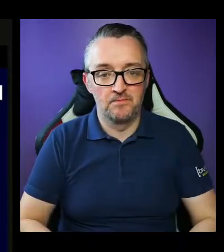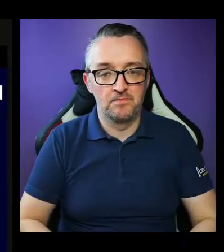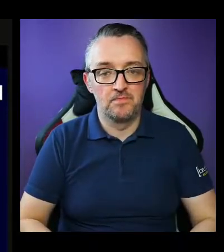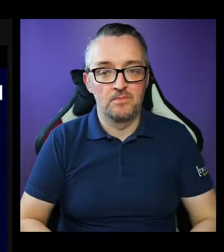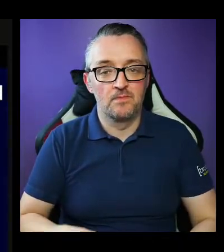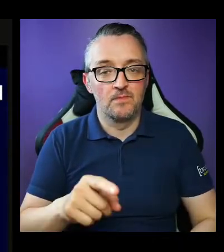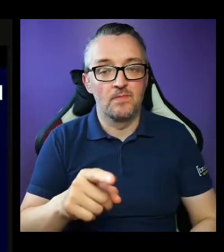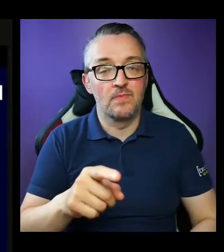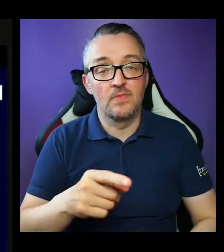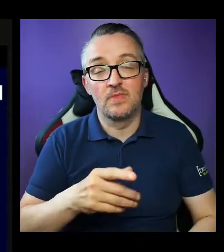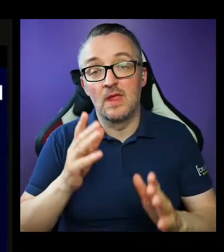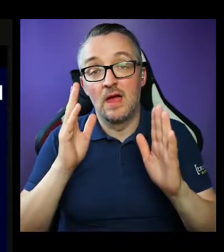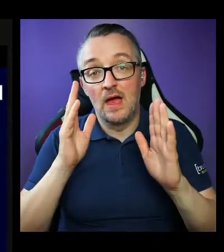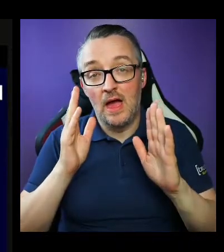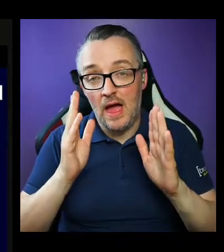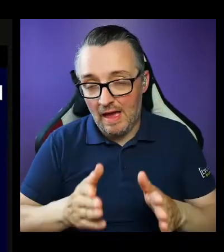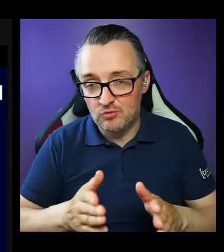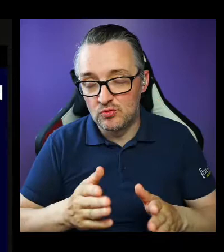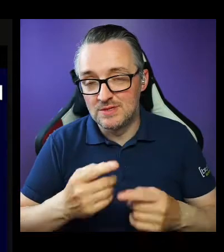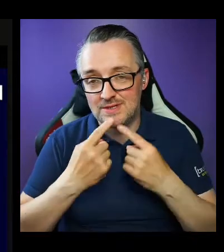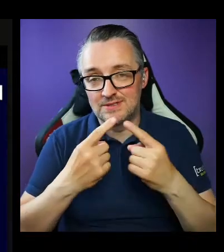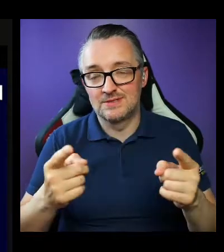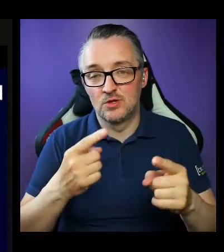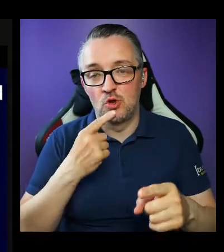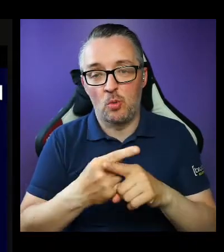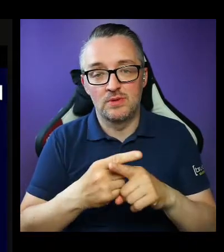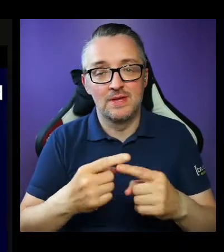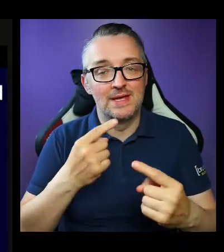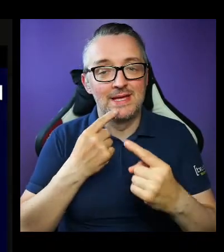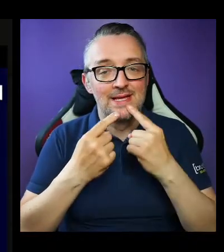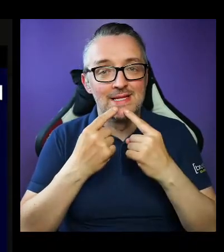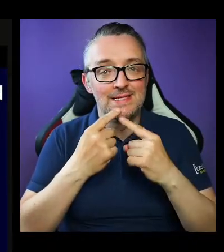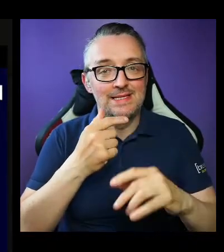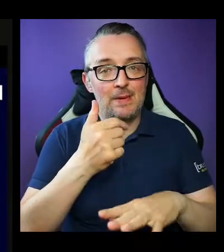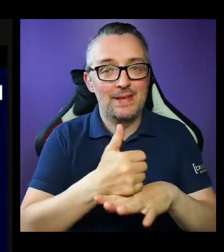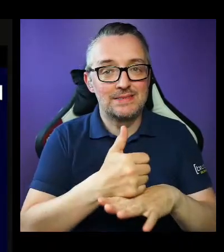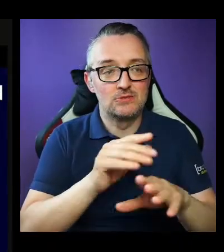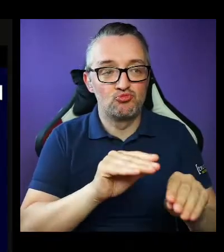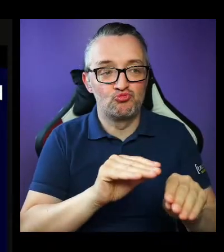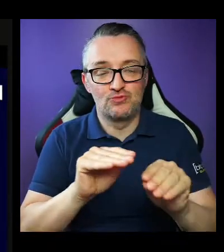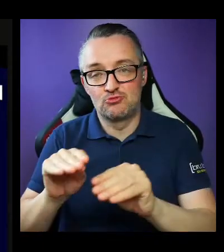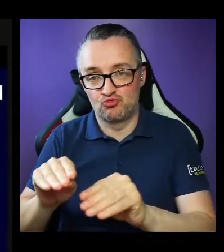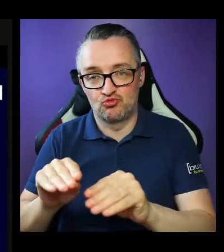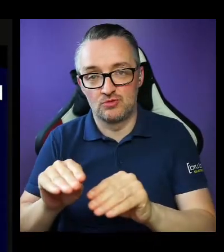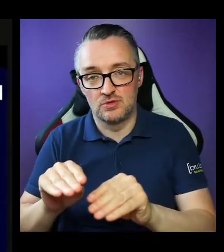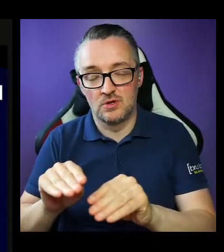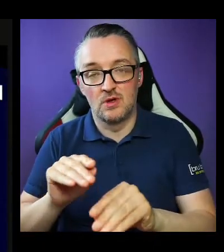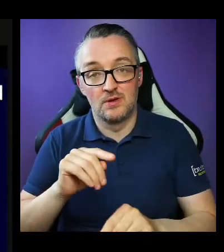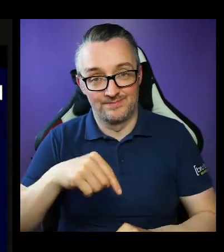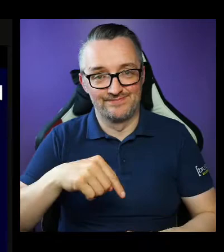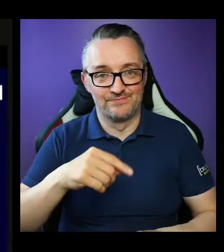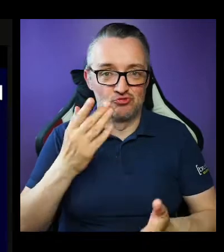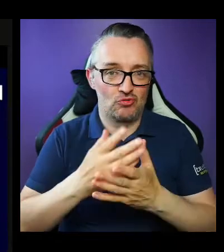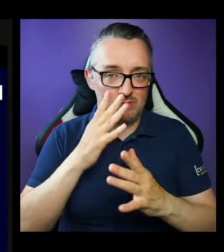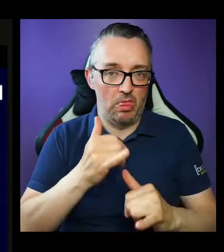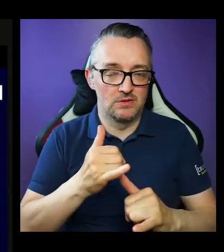Amazon DynamoDB without really looking at the database transitions that we had at Trustpilot, because really